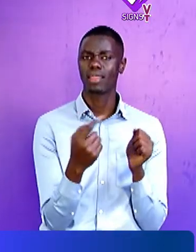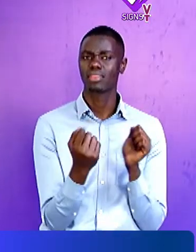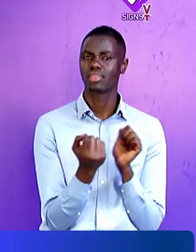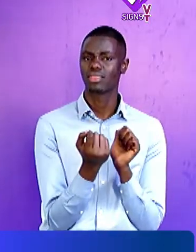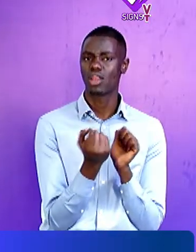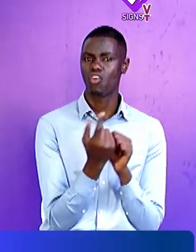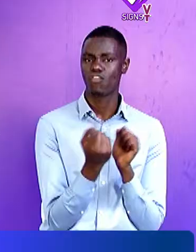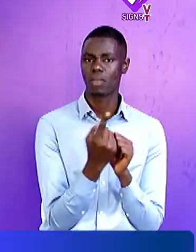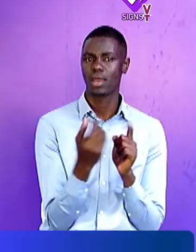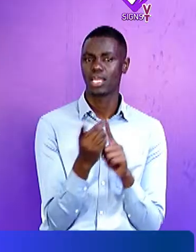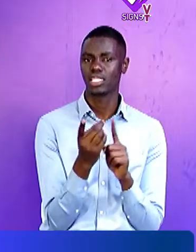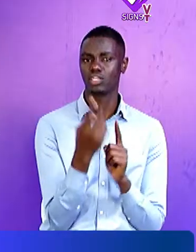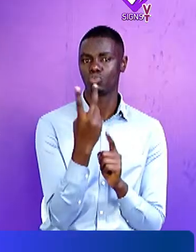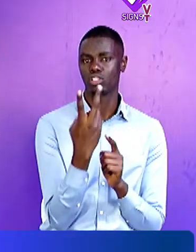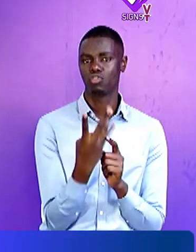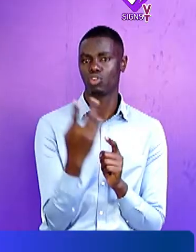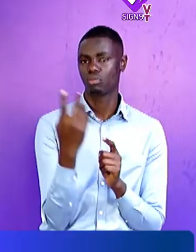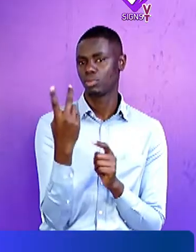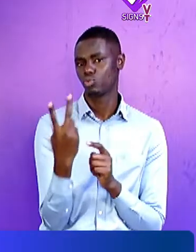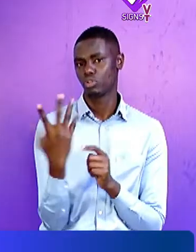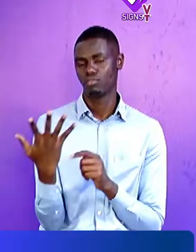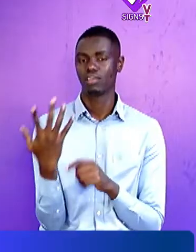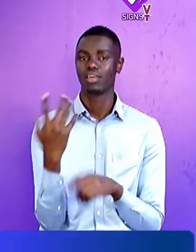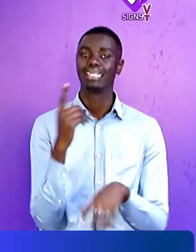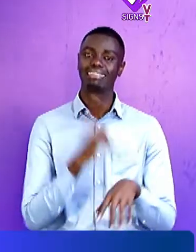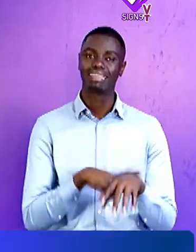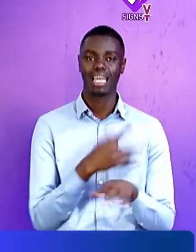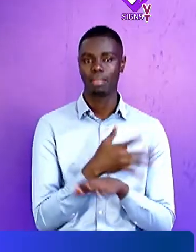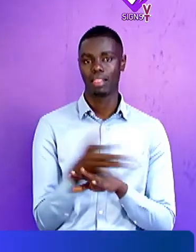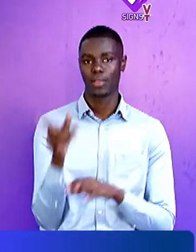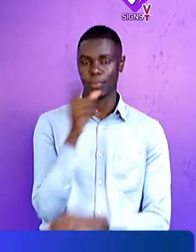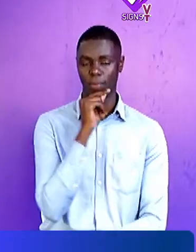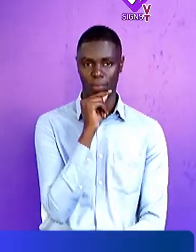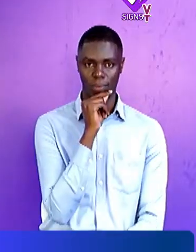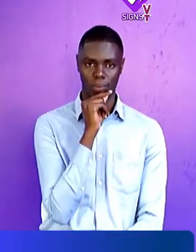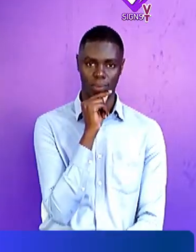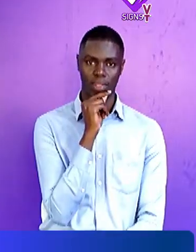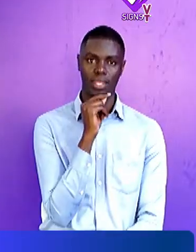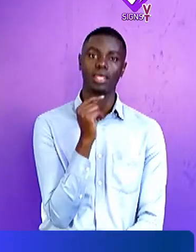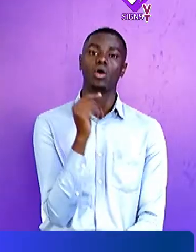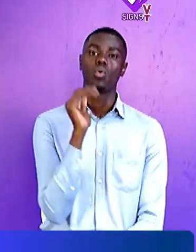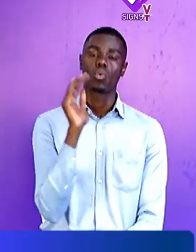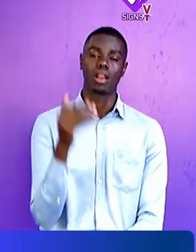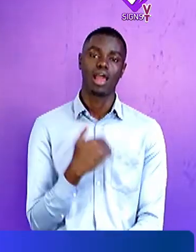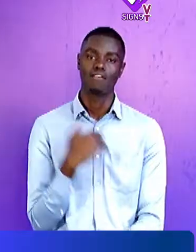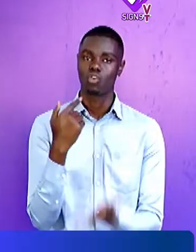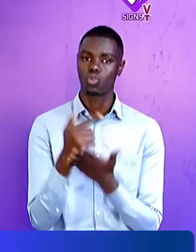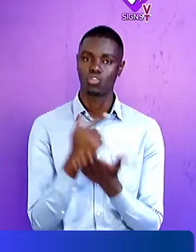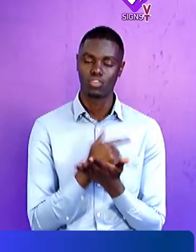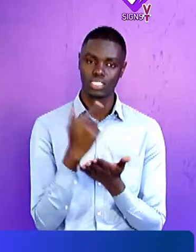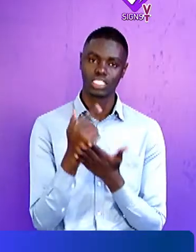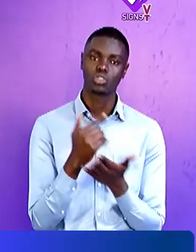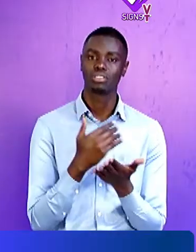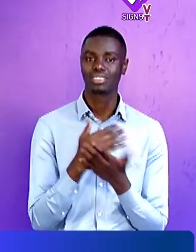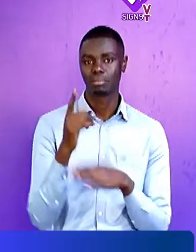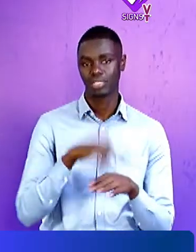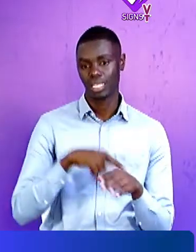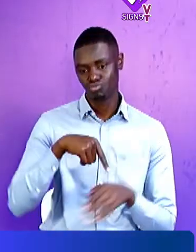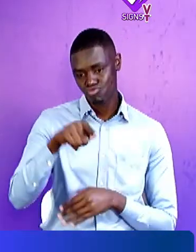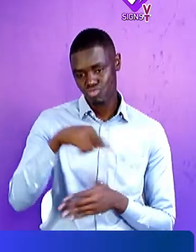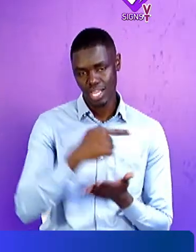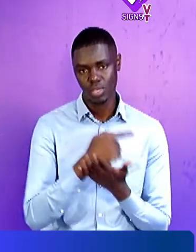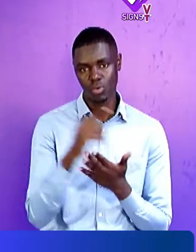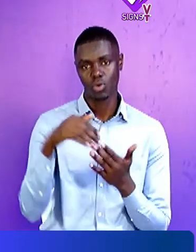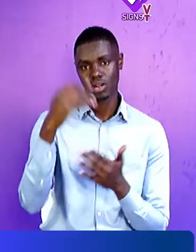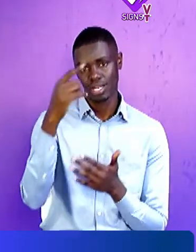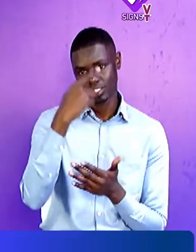25th, thereabout. Yeah. There is a conversation there, but time is not on our side. We'll probably have those conversations sometime in the week or next week on